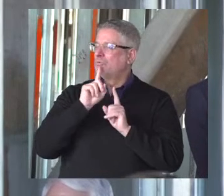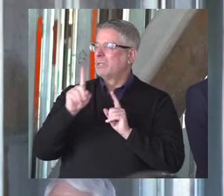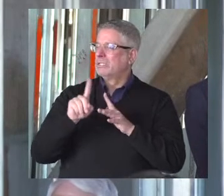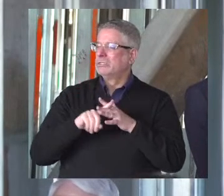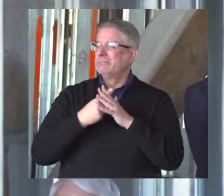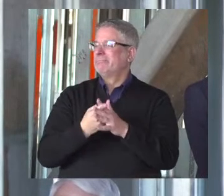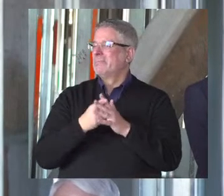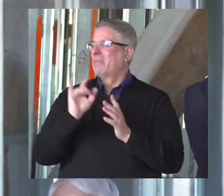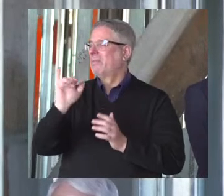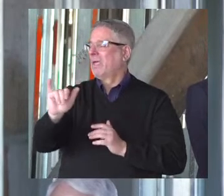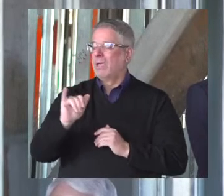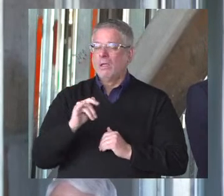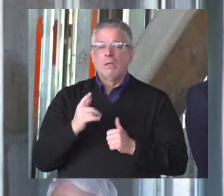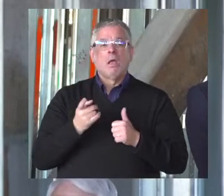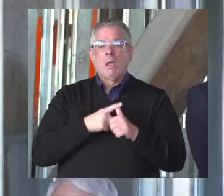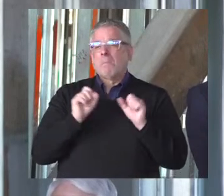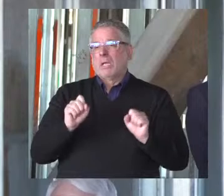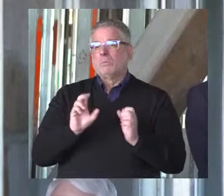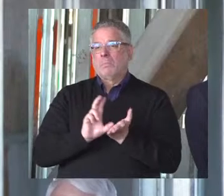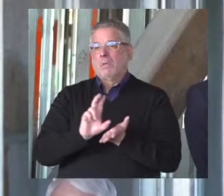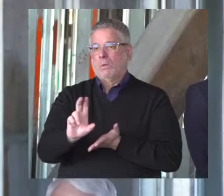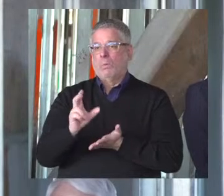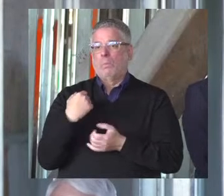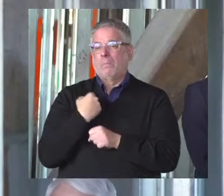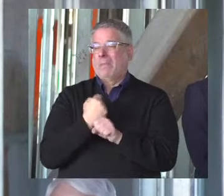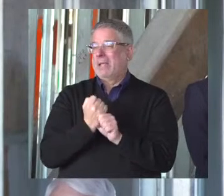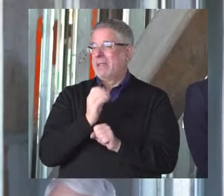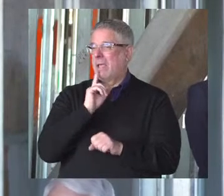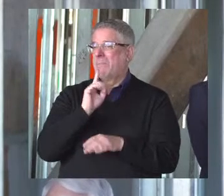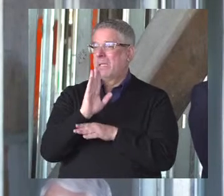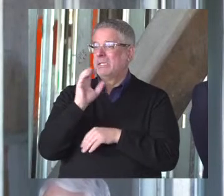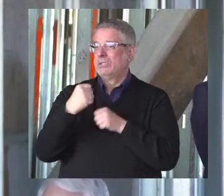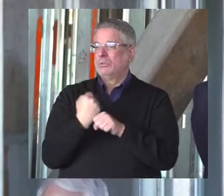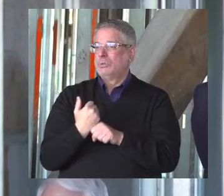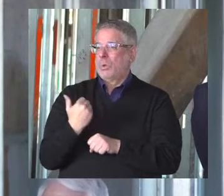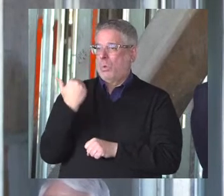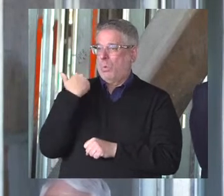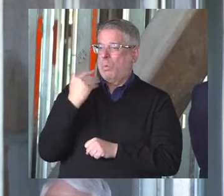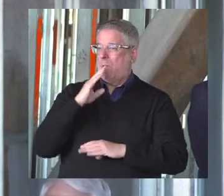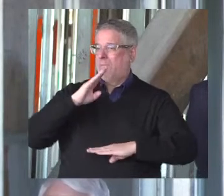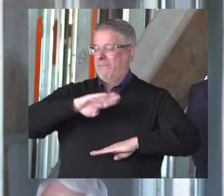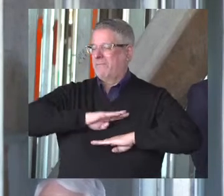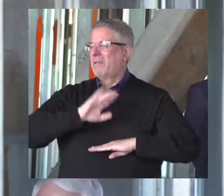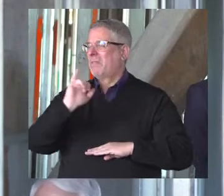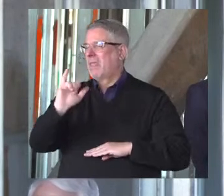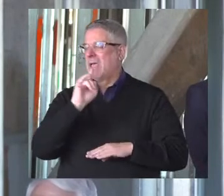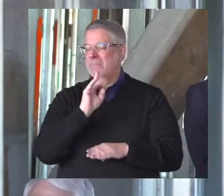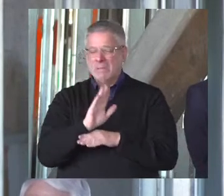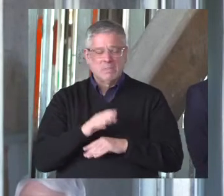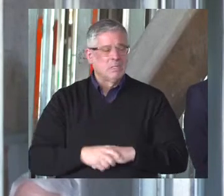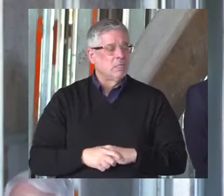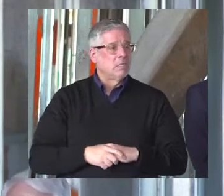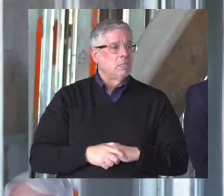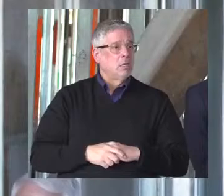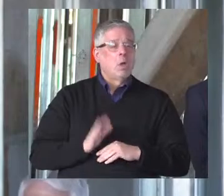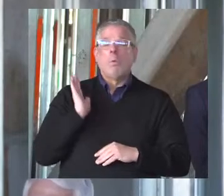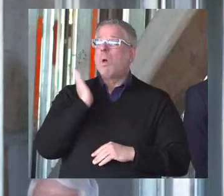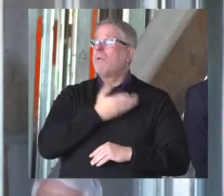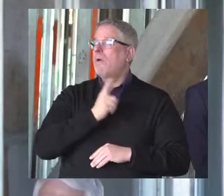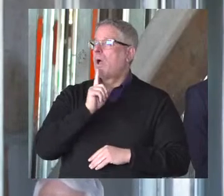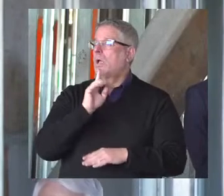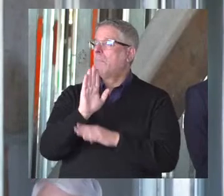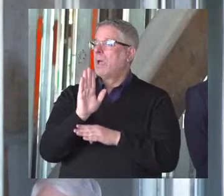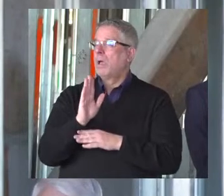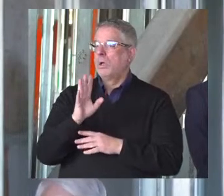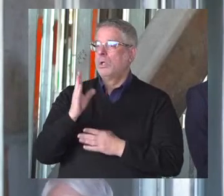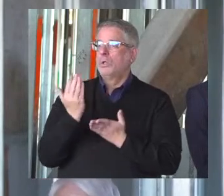within our capacity to make that investment, and we made that commitment years ago, and we're going to fulfill that commitment. And by the way, one of our commitments as well, we